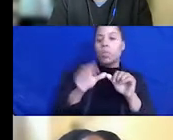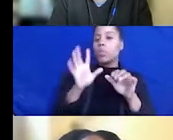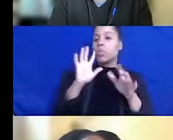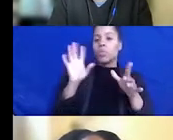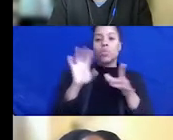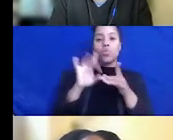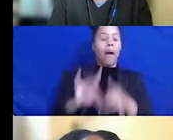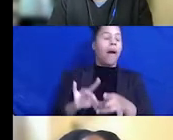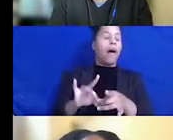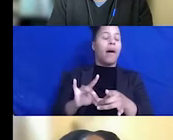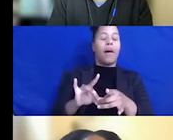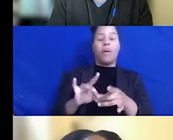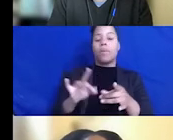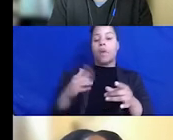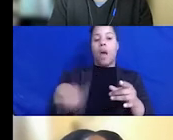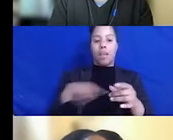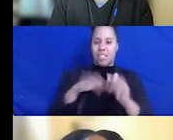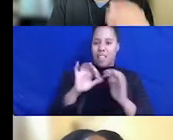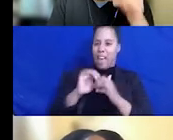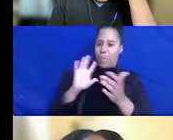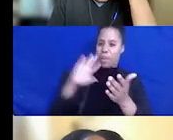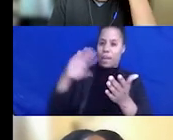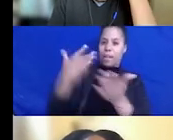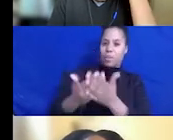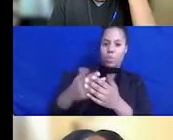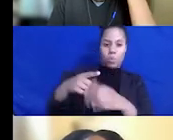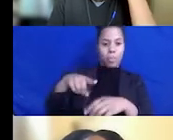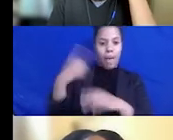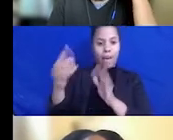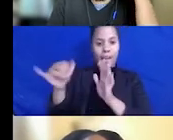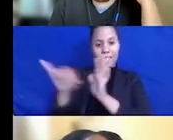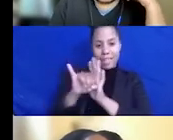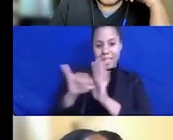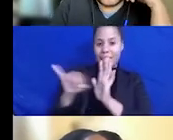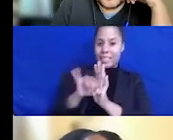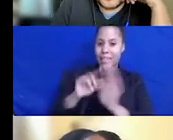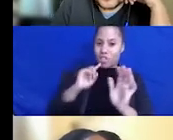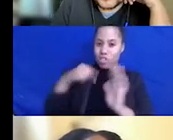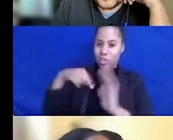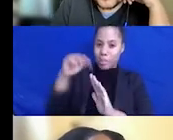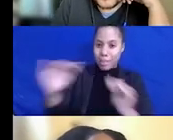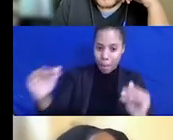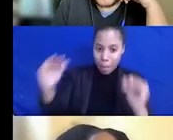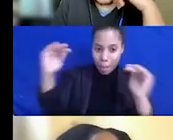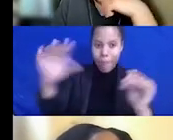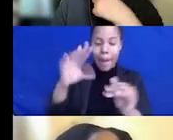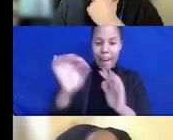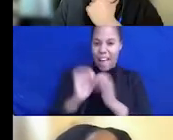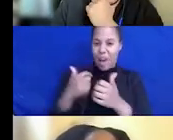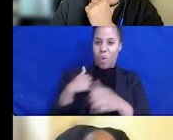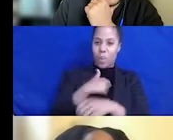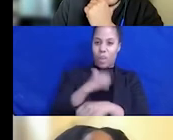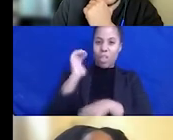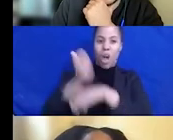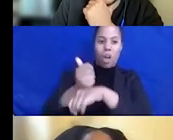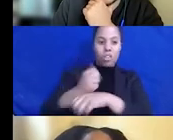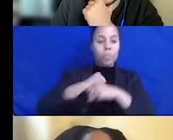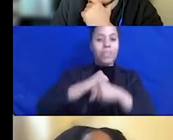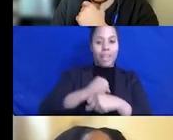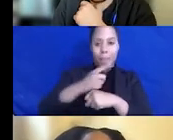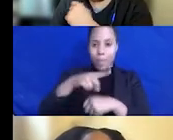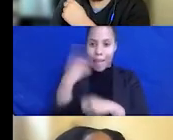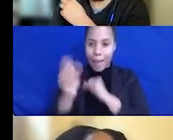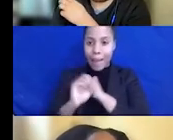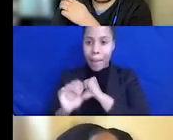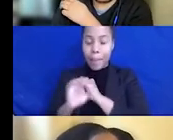how we got to Black identity extremism and why we've launched the Protect Black Dissent campaign. So I